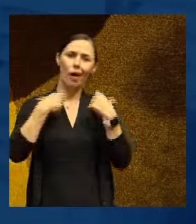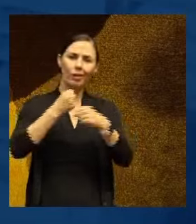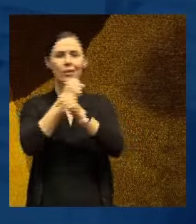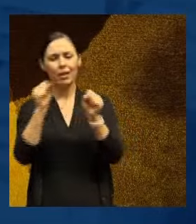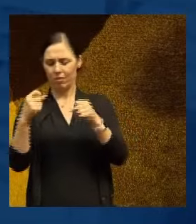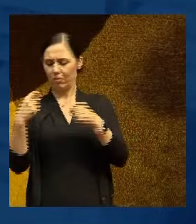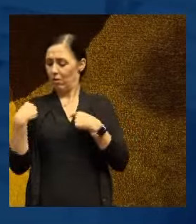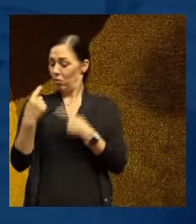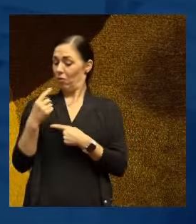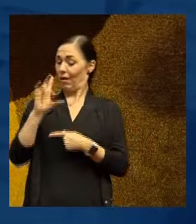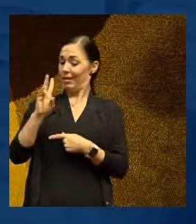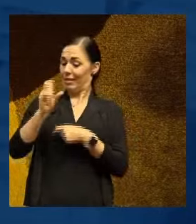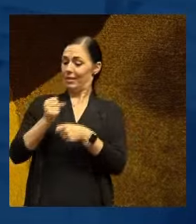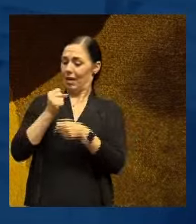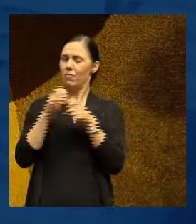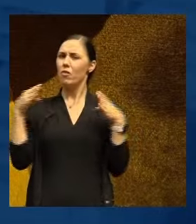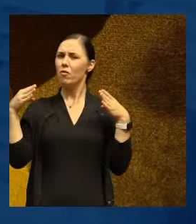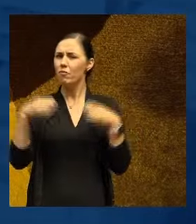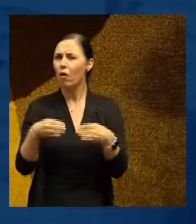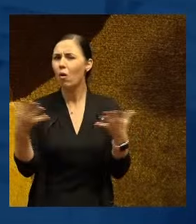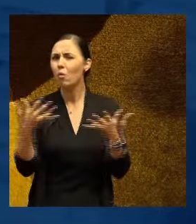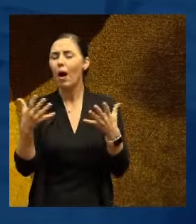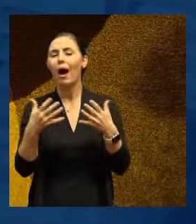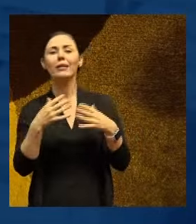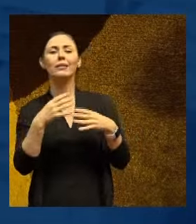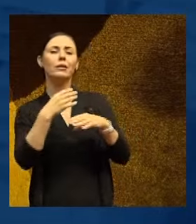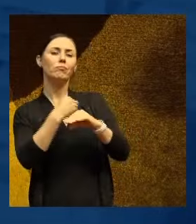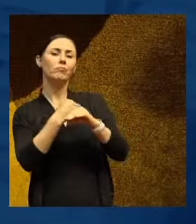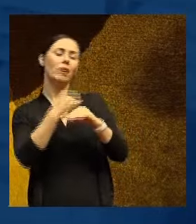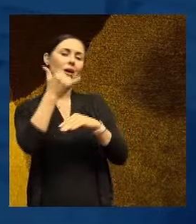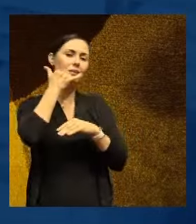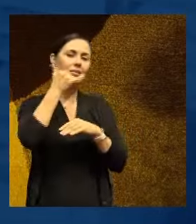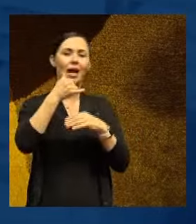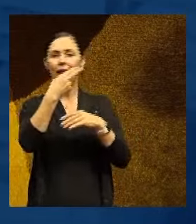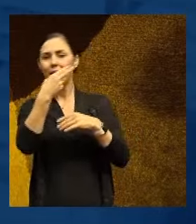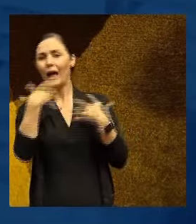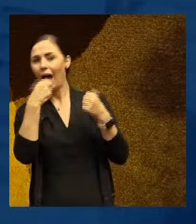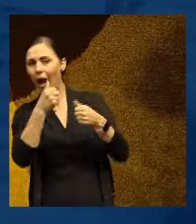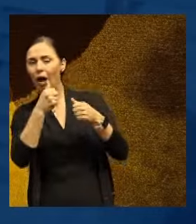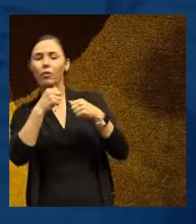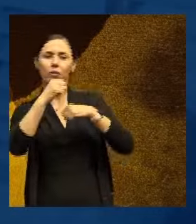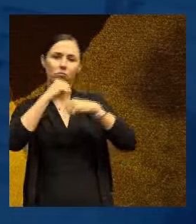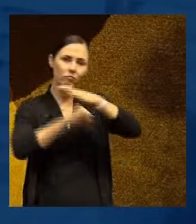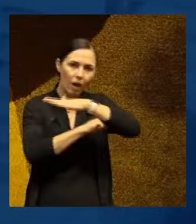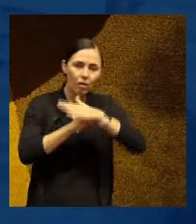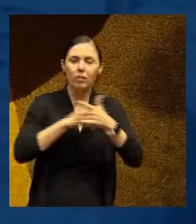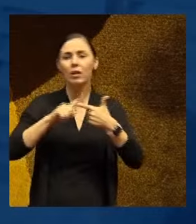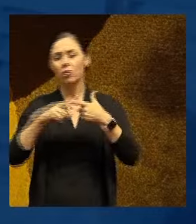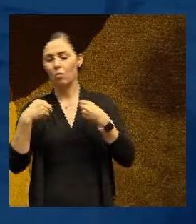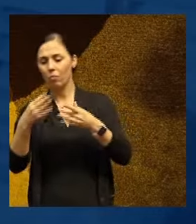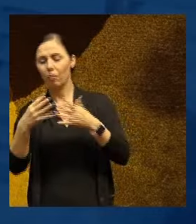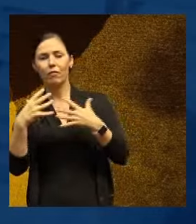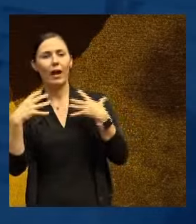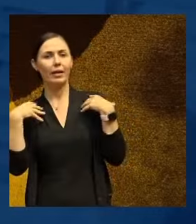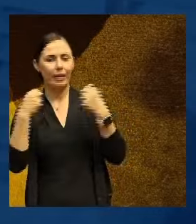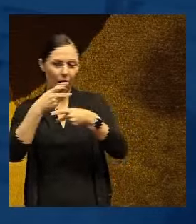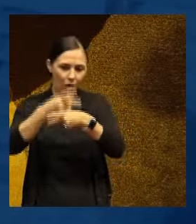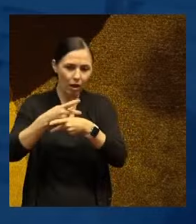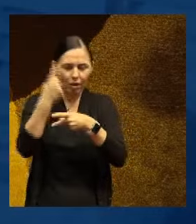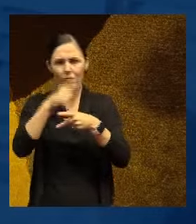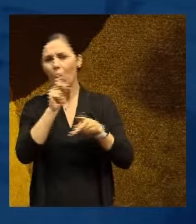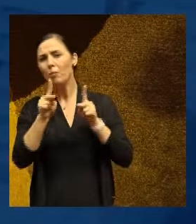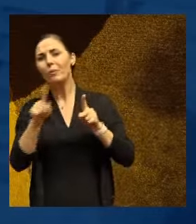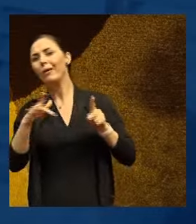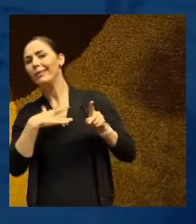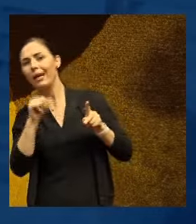on modernizing our telehealth infrastructure, providing health services to underserved populations, and